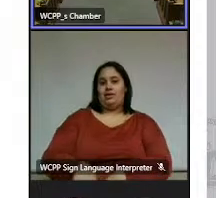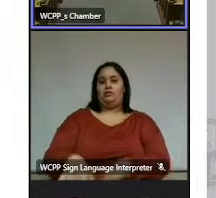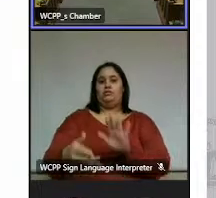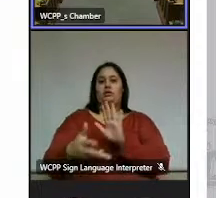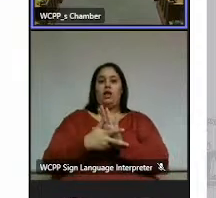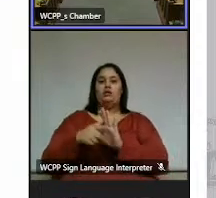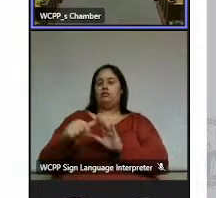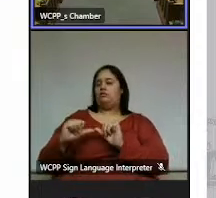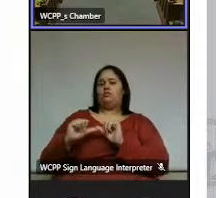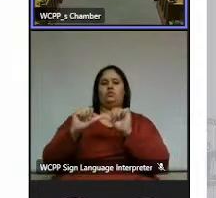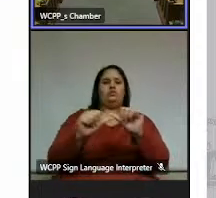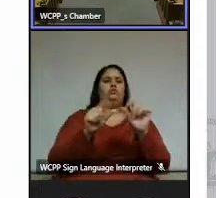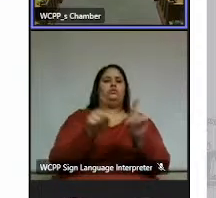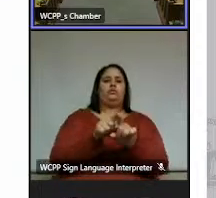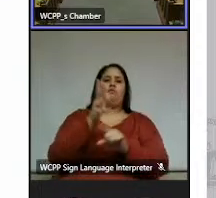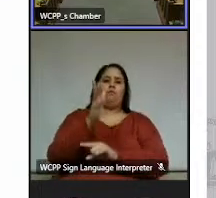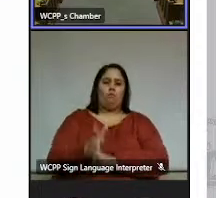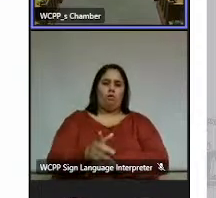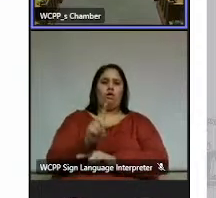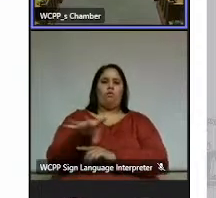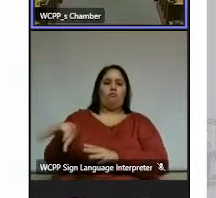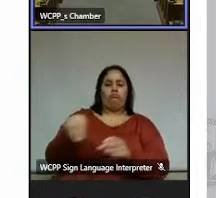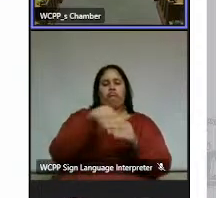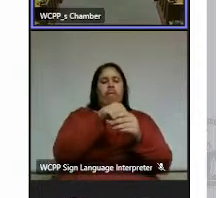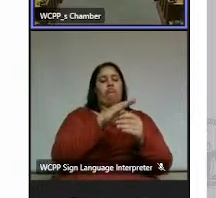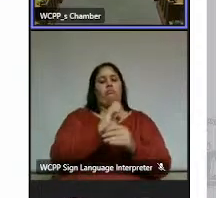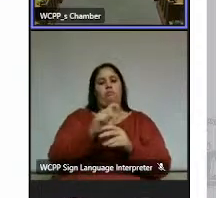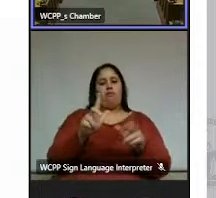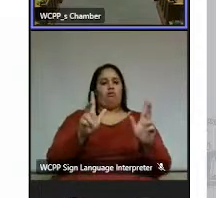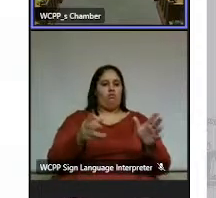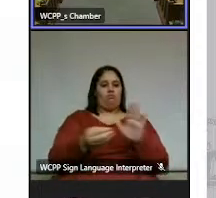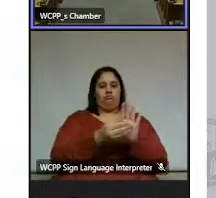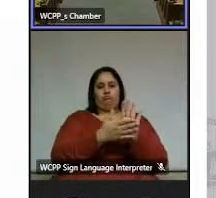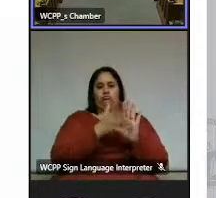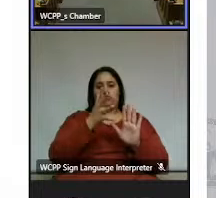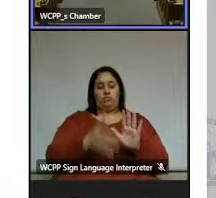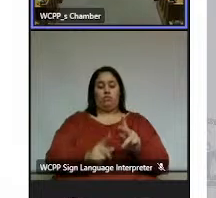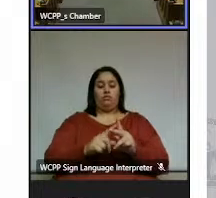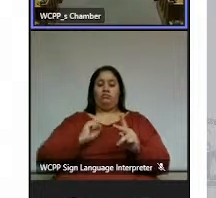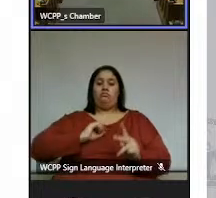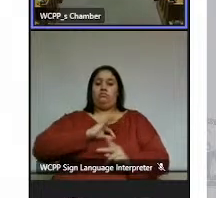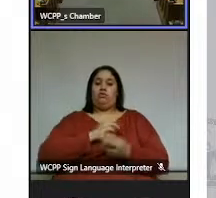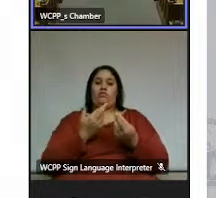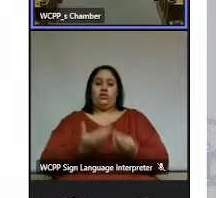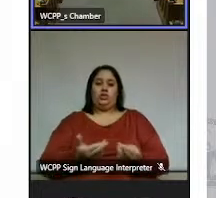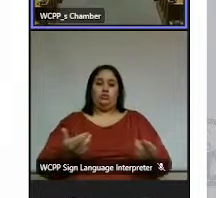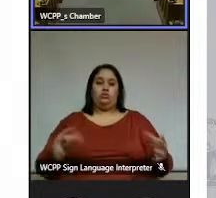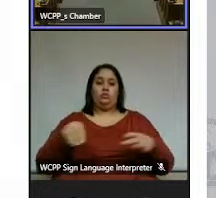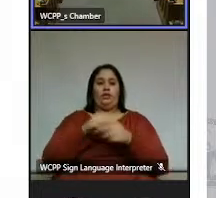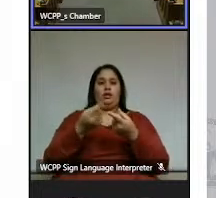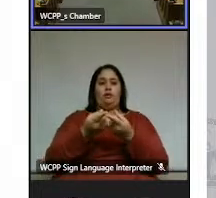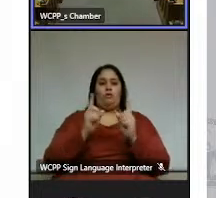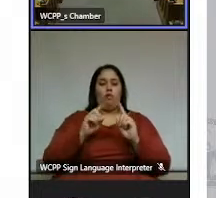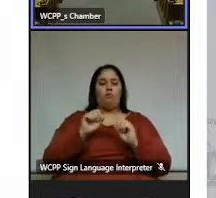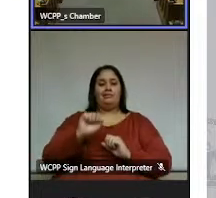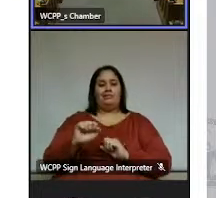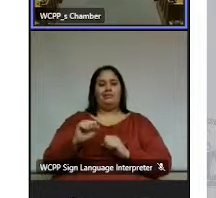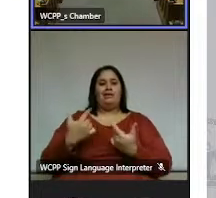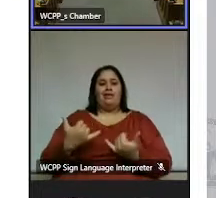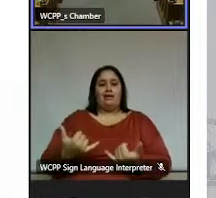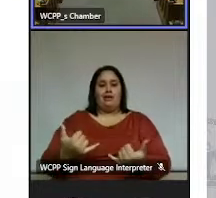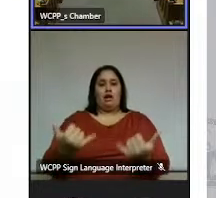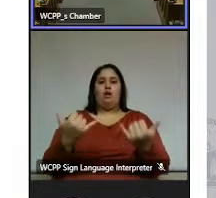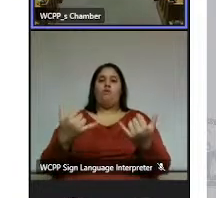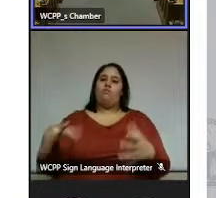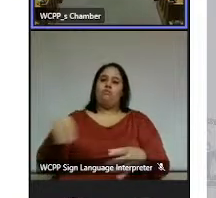will continue and generally be taken up in this bill. Staff resources within the department currently undertaking